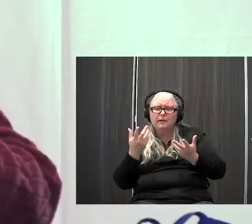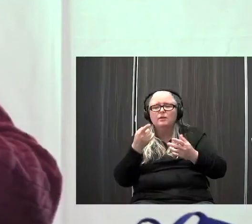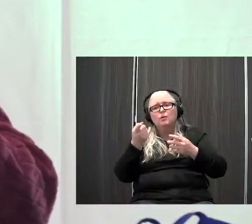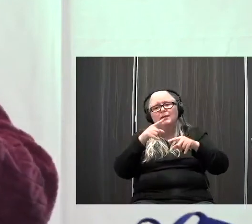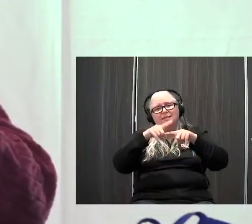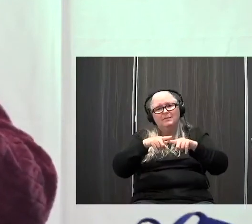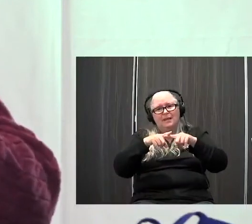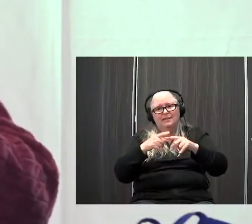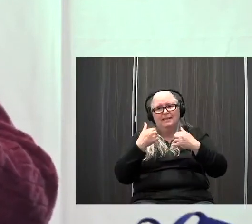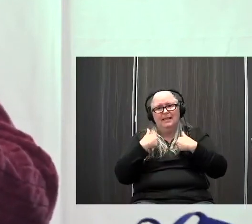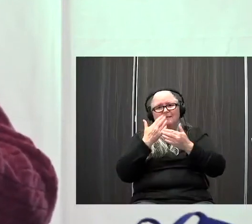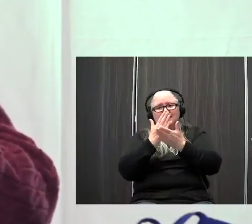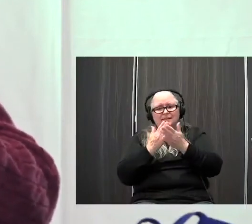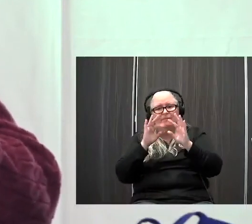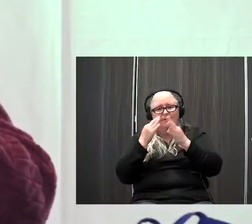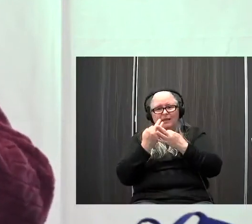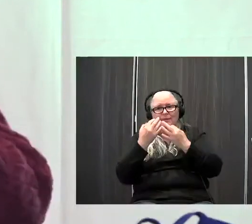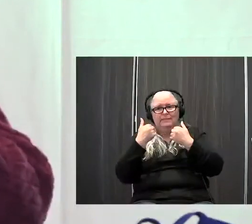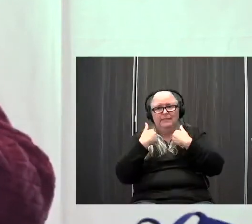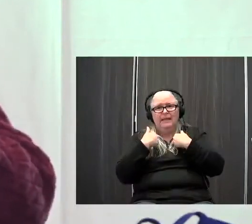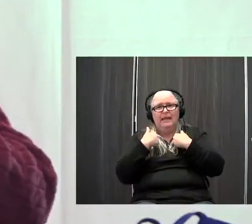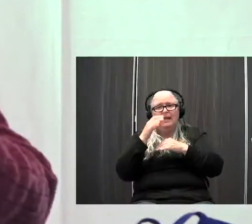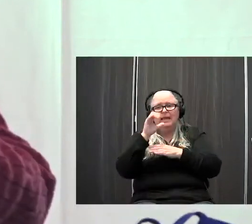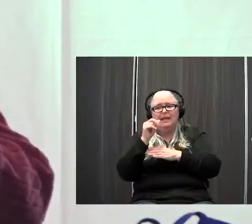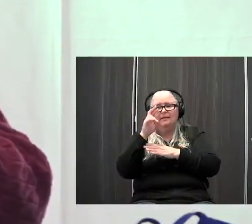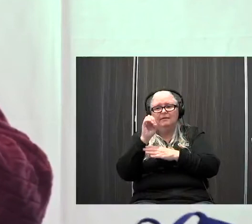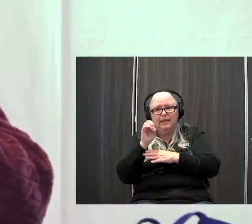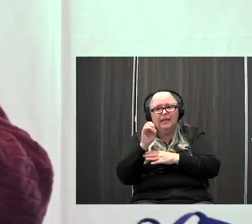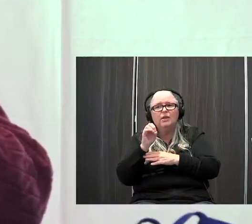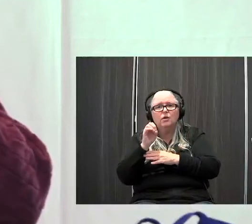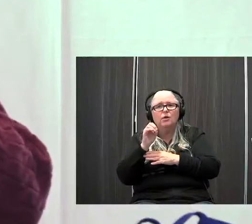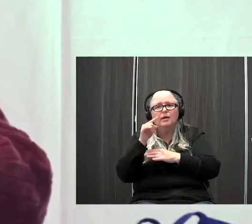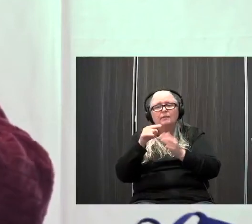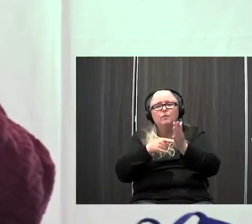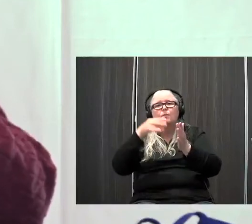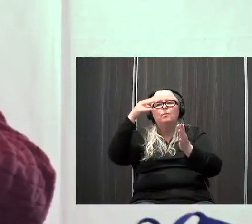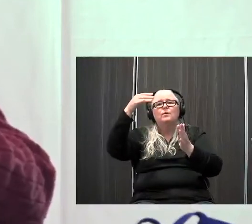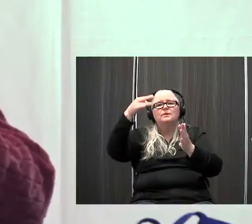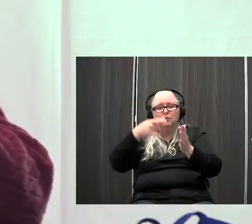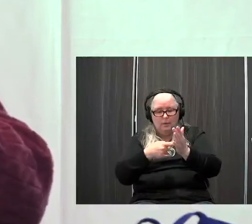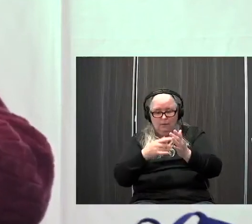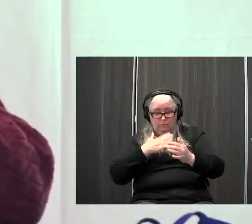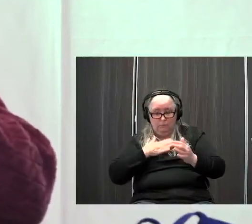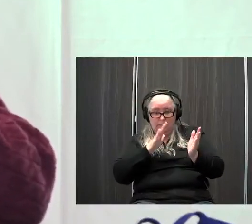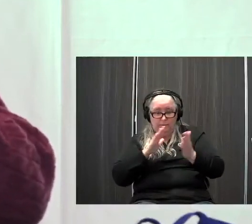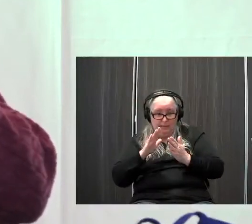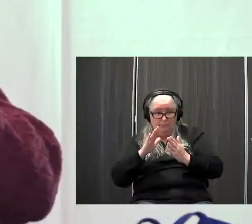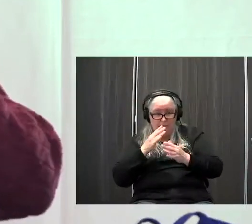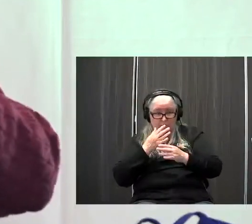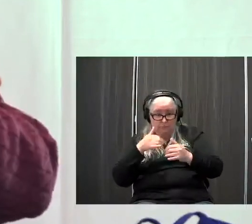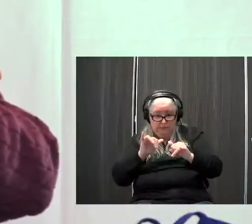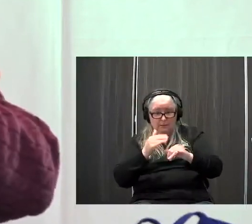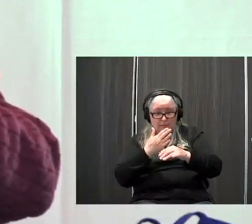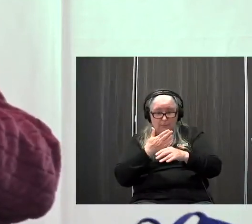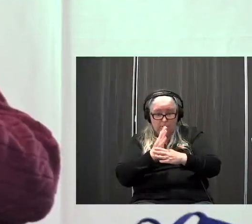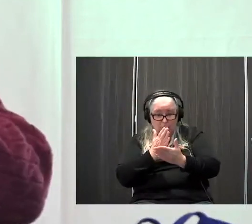back at intervals to have care versus every so often check in that their plan is appropriate, and we're doing more of a, you're